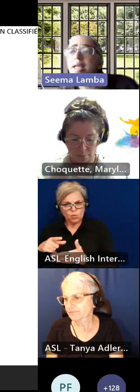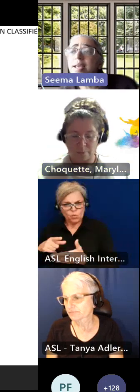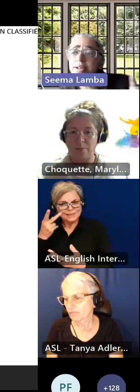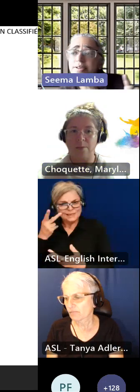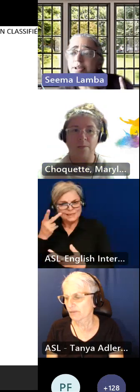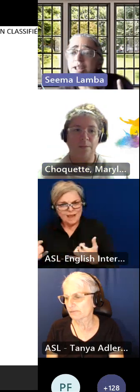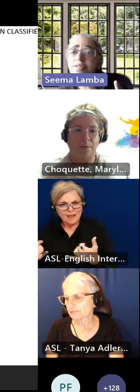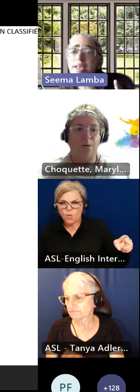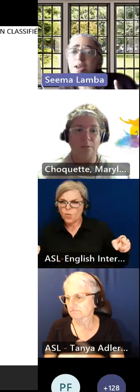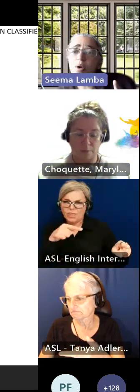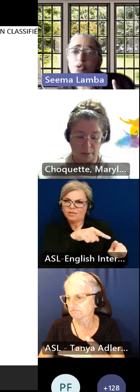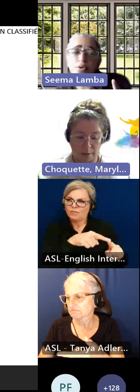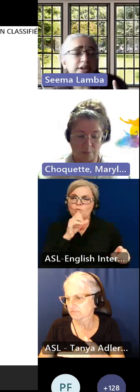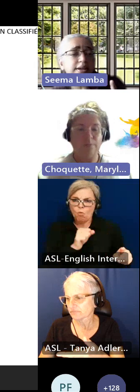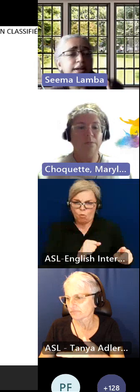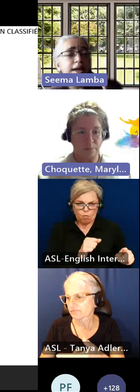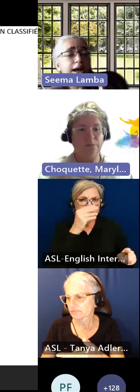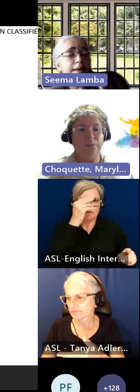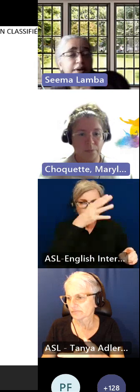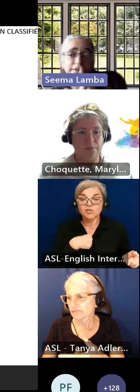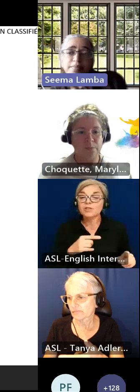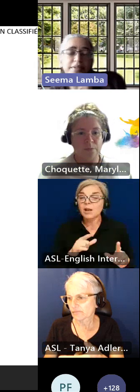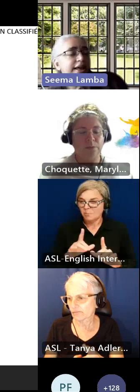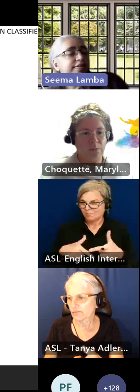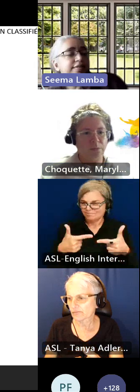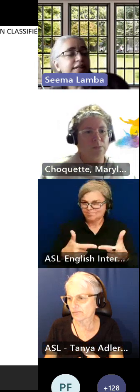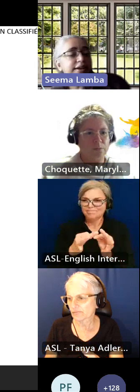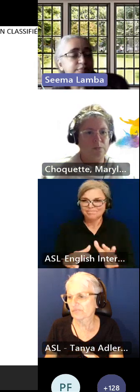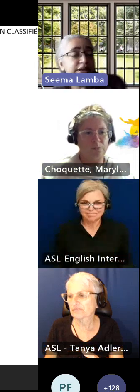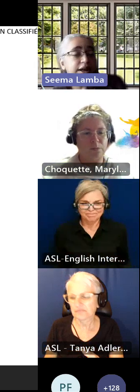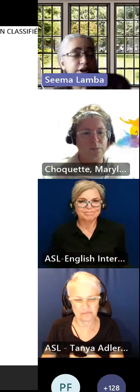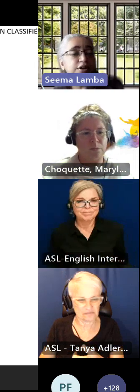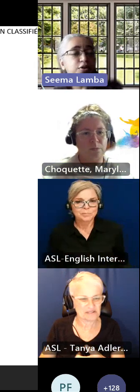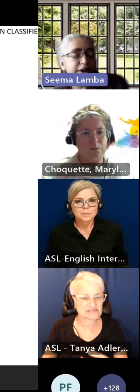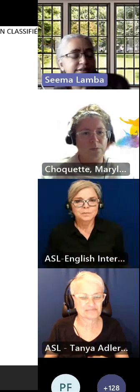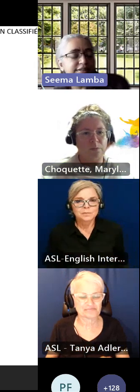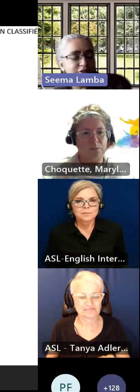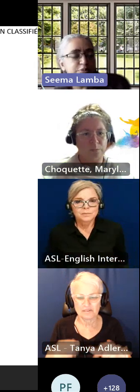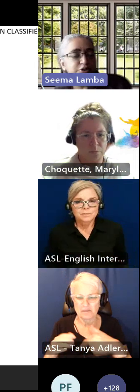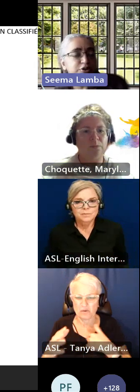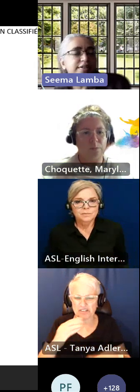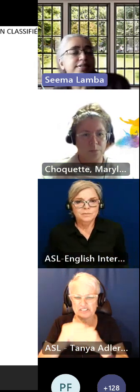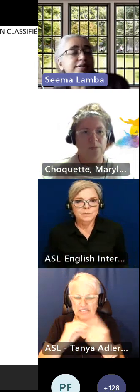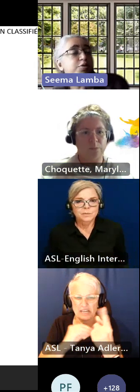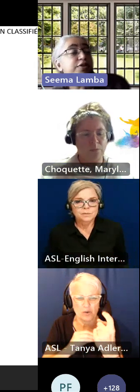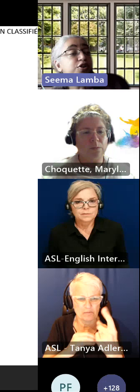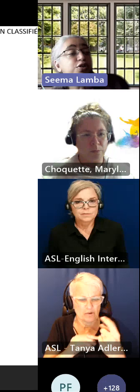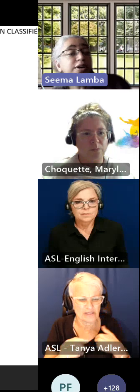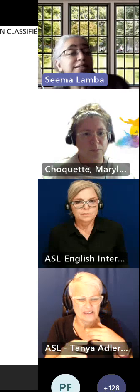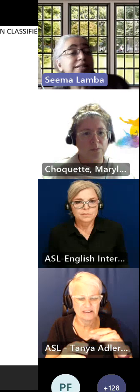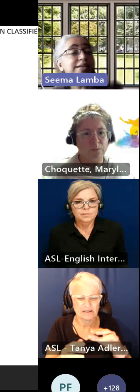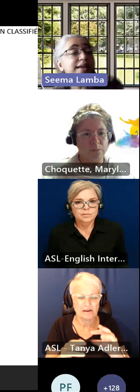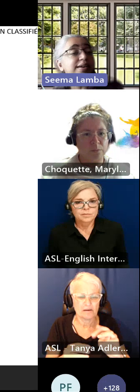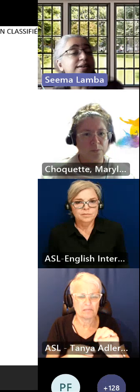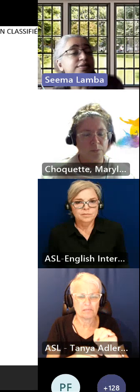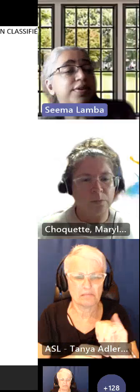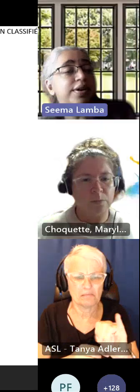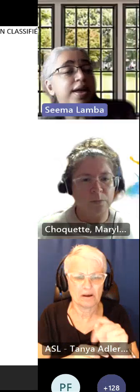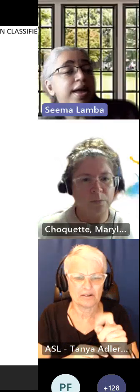Yeah. And can I just add one Go more ahead. thing? And it's just like, I want to go back to that visible minority because it seems, but if you look at